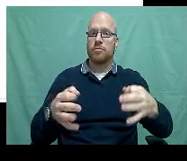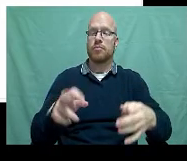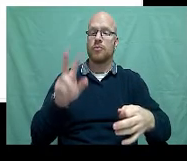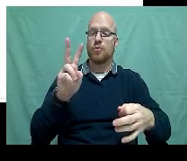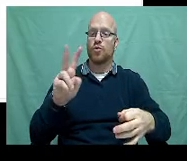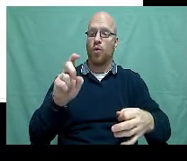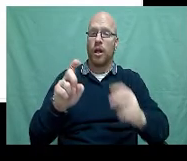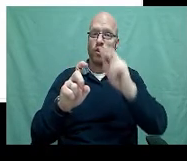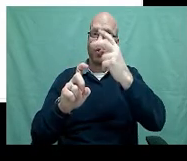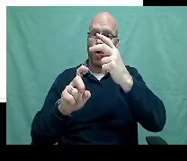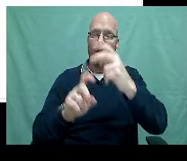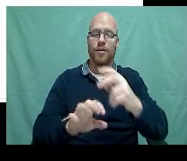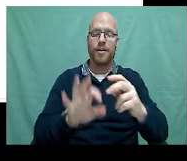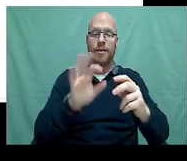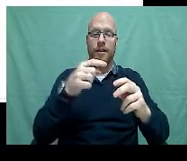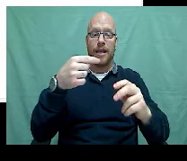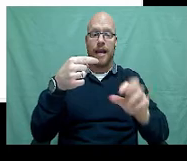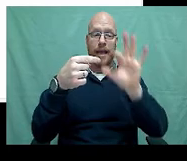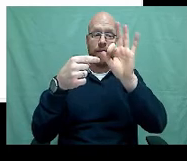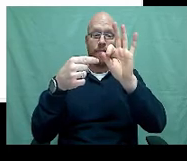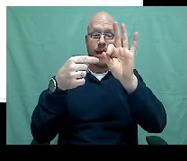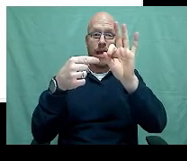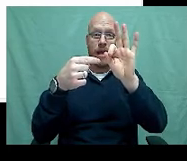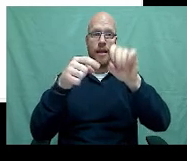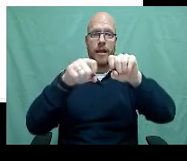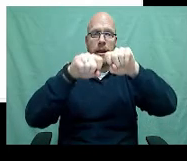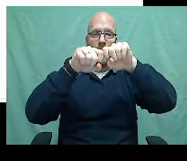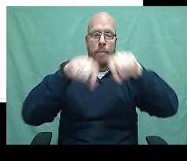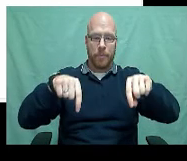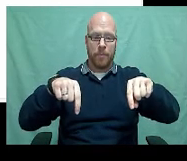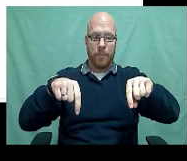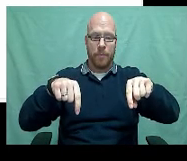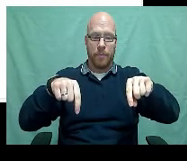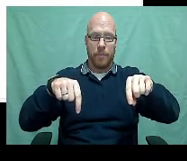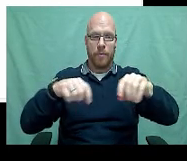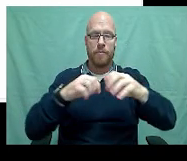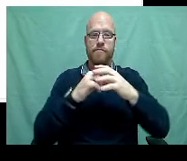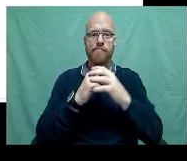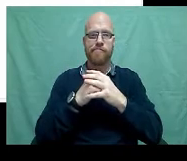So 2x squared. We split our middle term, 9x.